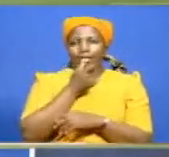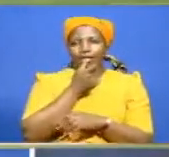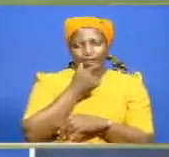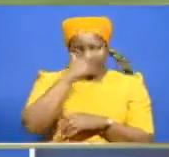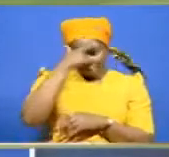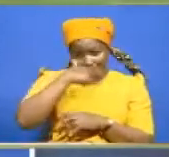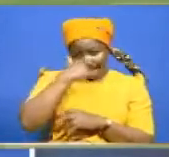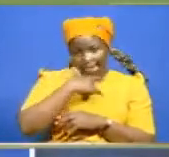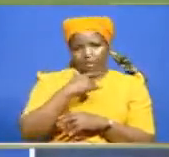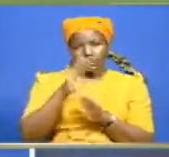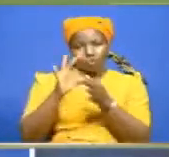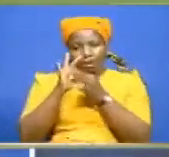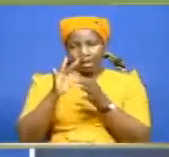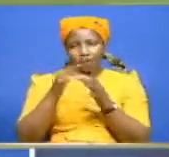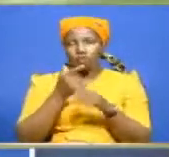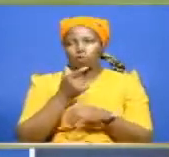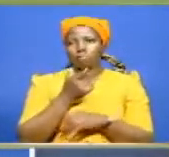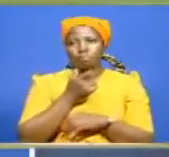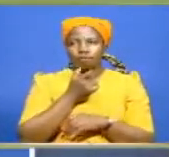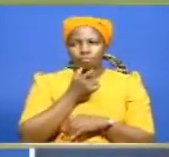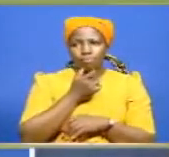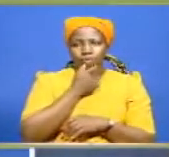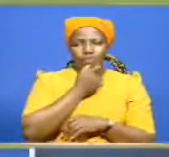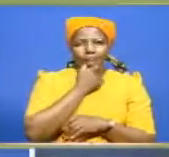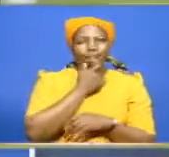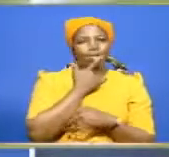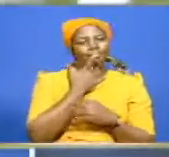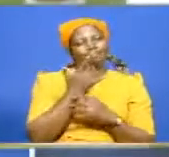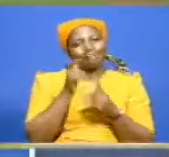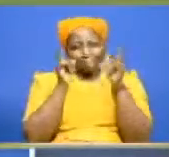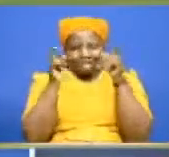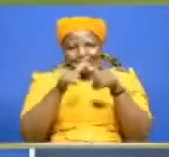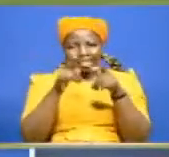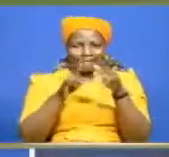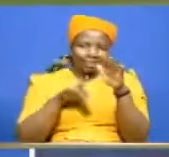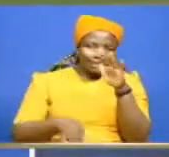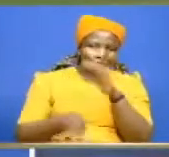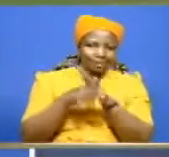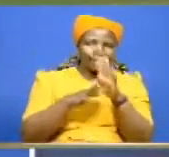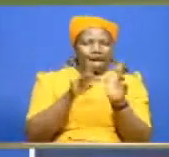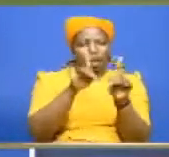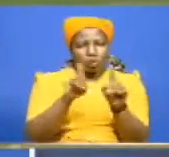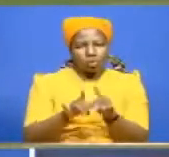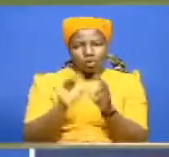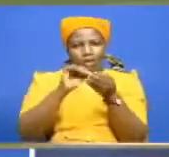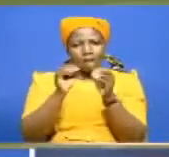FC striker was also in the best 11 for the J1 league.